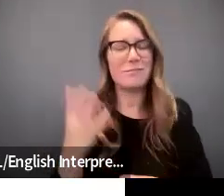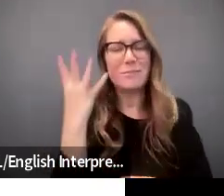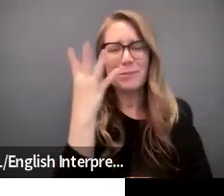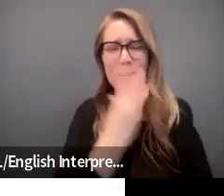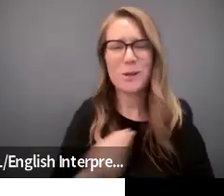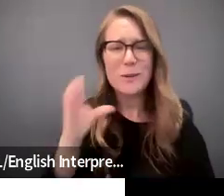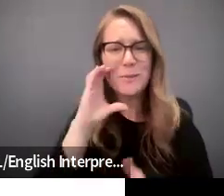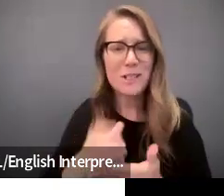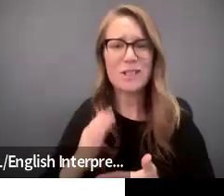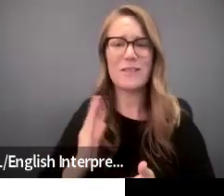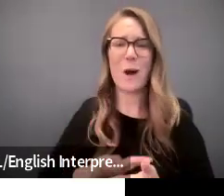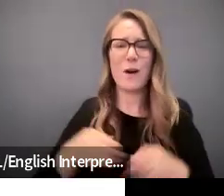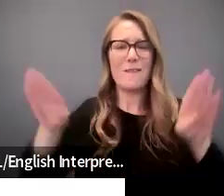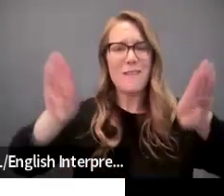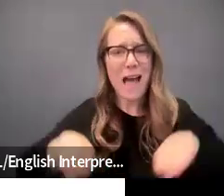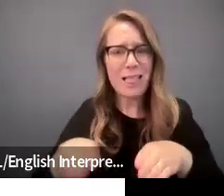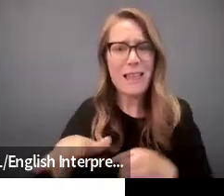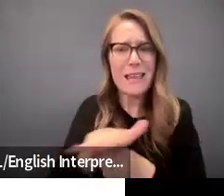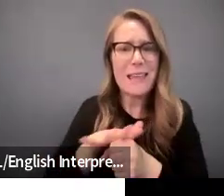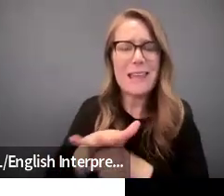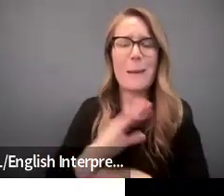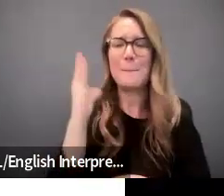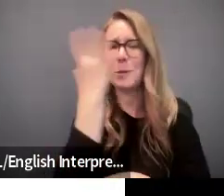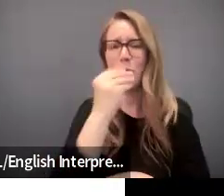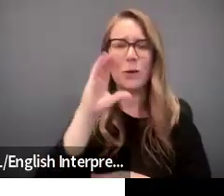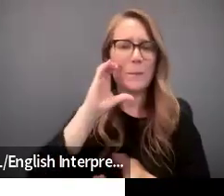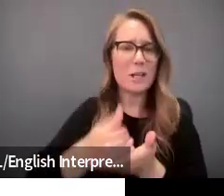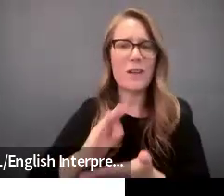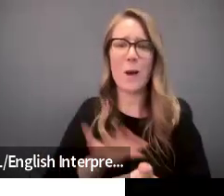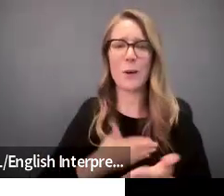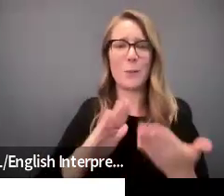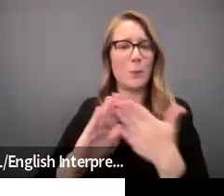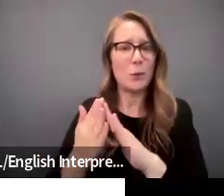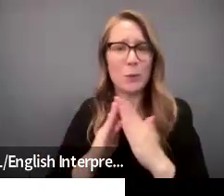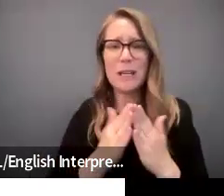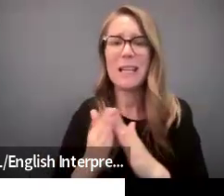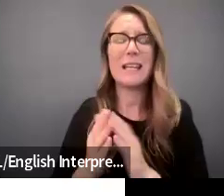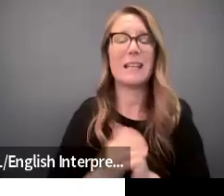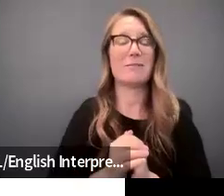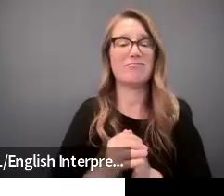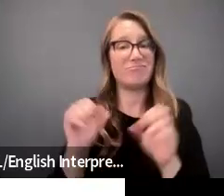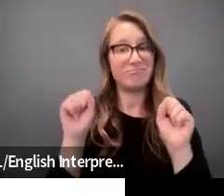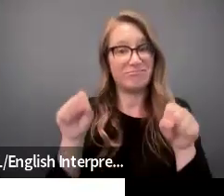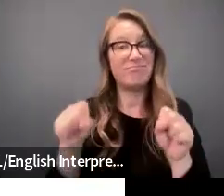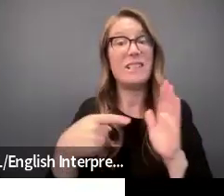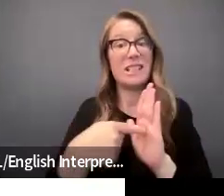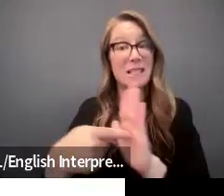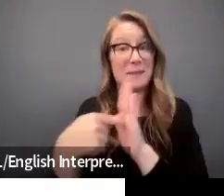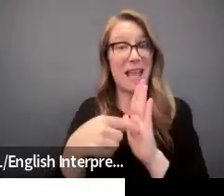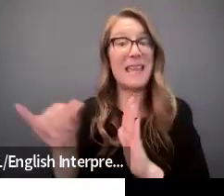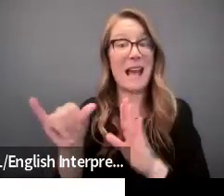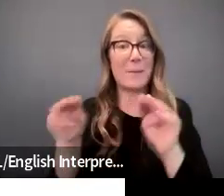Beautiful pictures of our valley, beautiful pictures of our community. And yes, they were on display at the